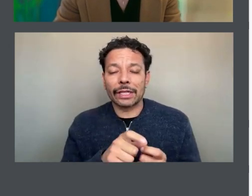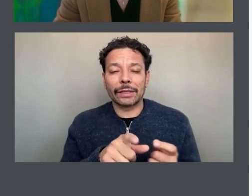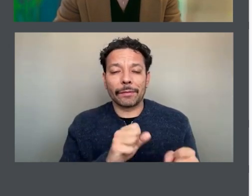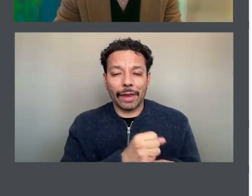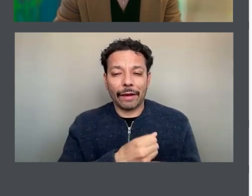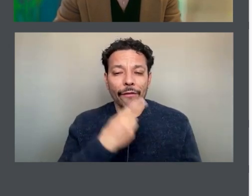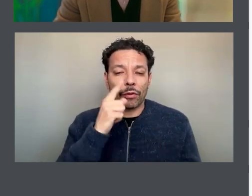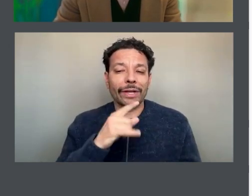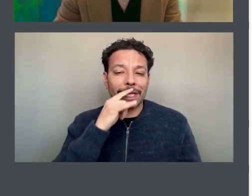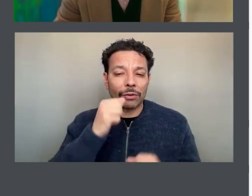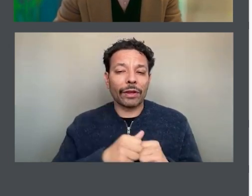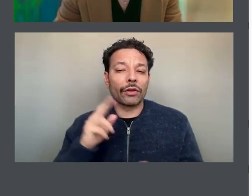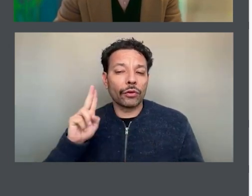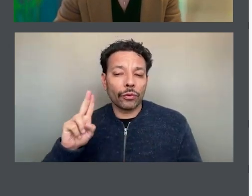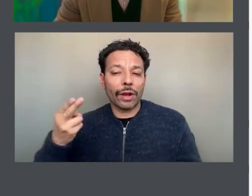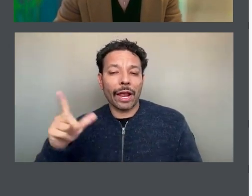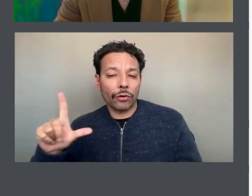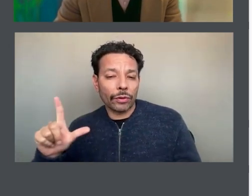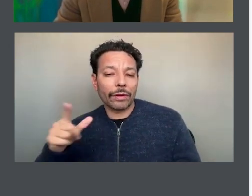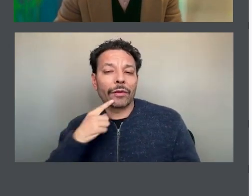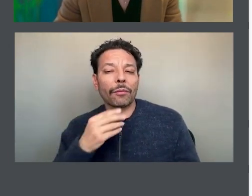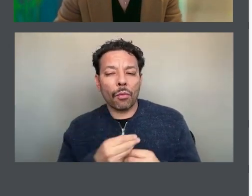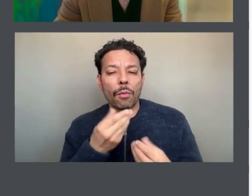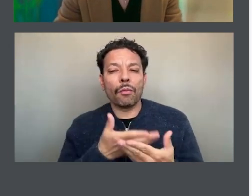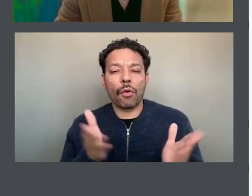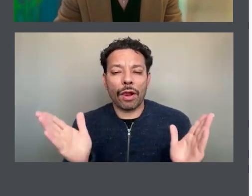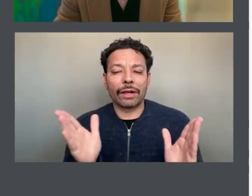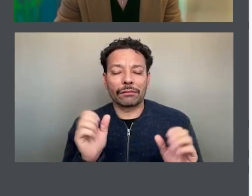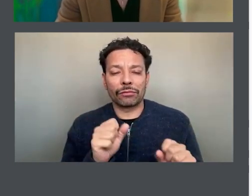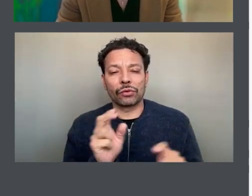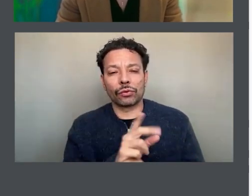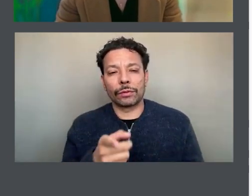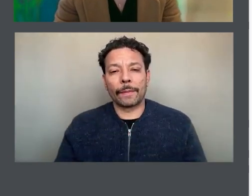with unilateral hearing loss, so it's a little more broadly applicable.